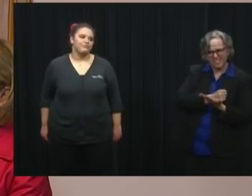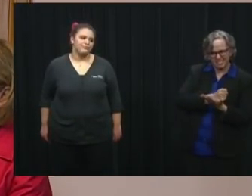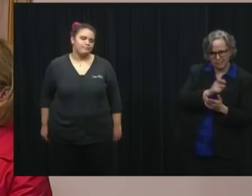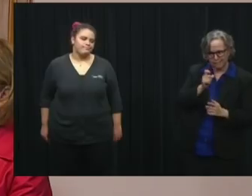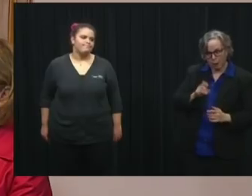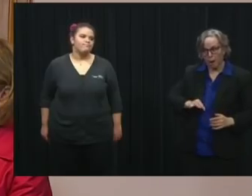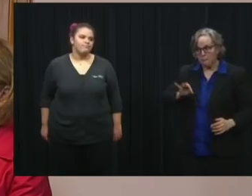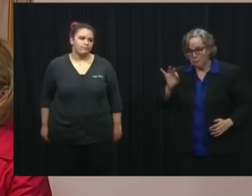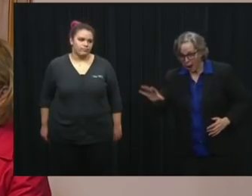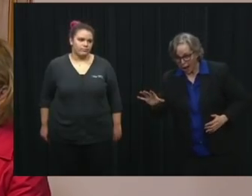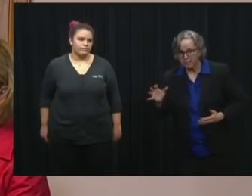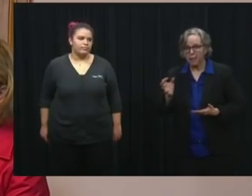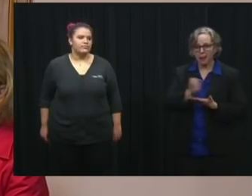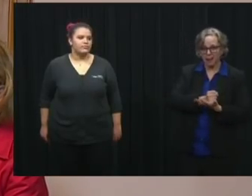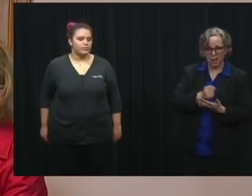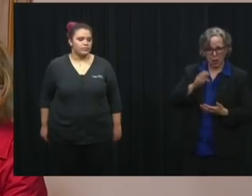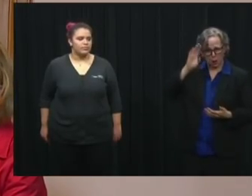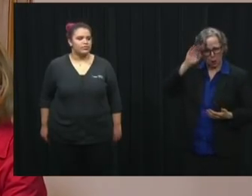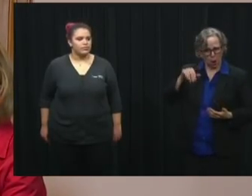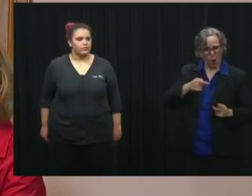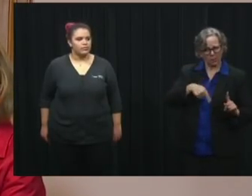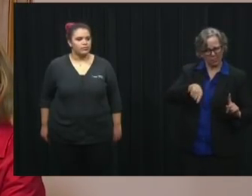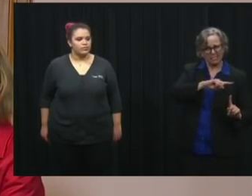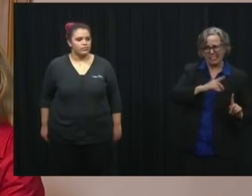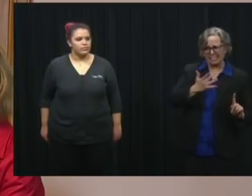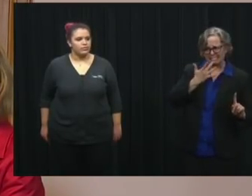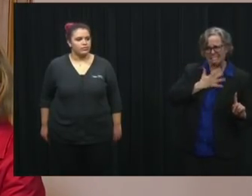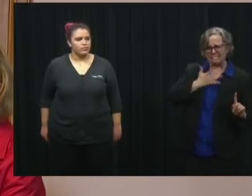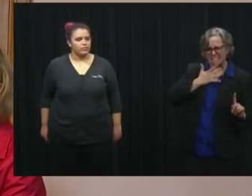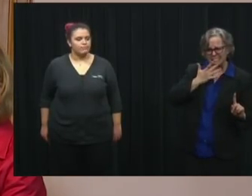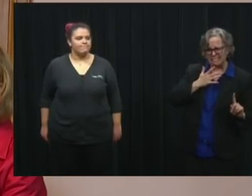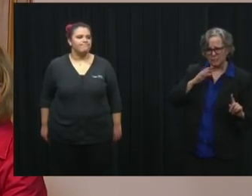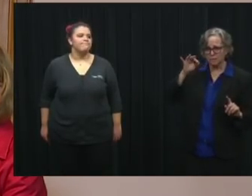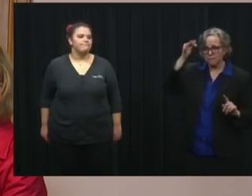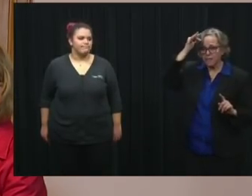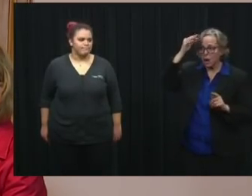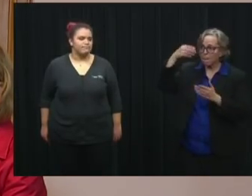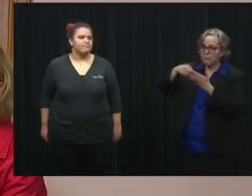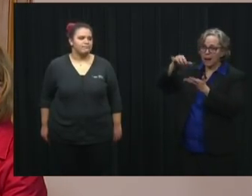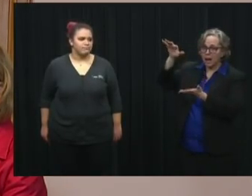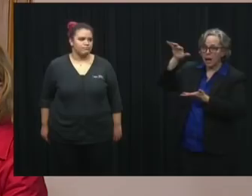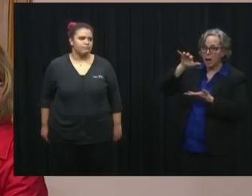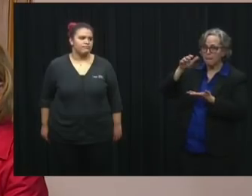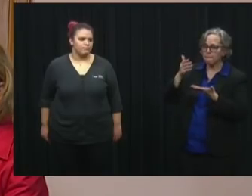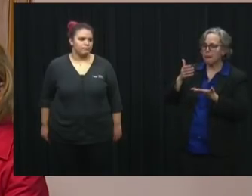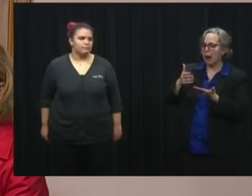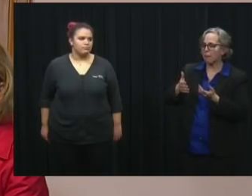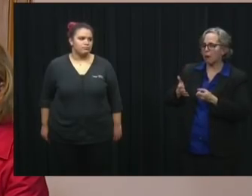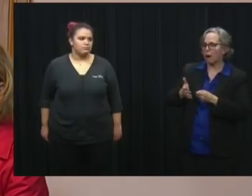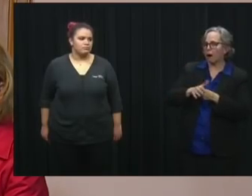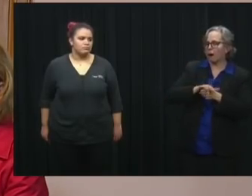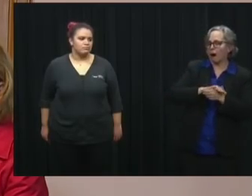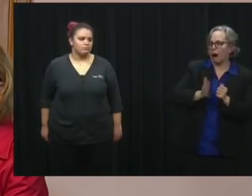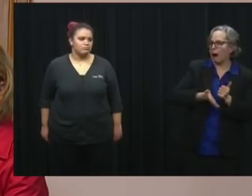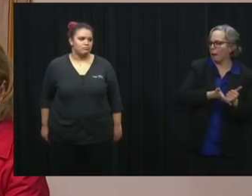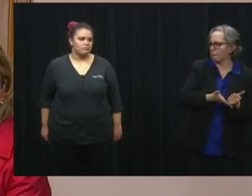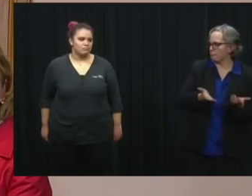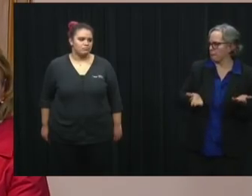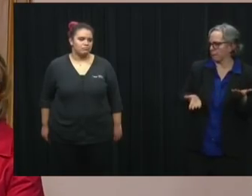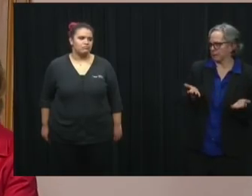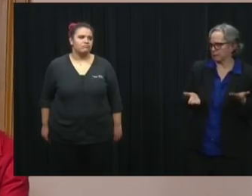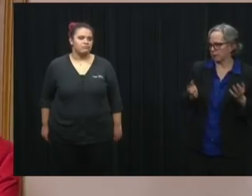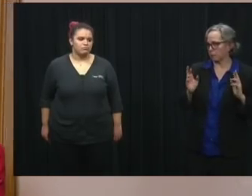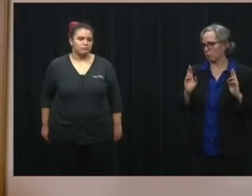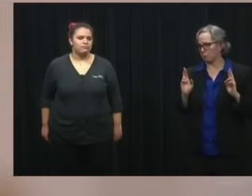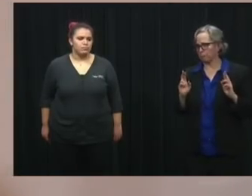with some federal dollars, we may be able to add them as well. I know John's worked on it. You got anything